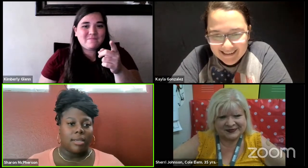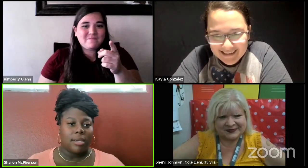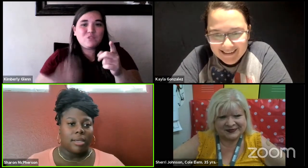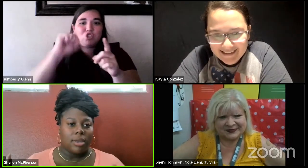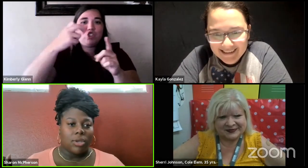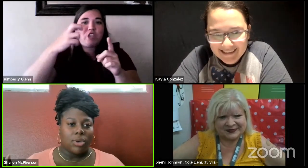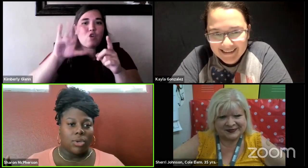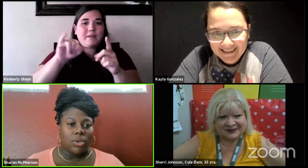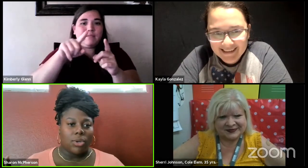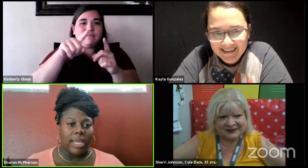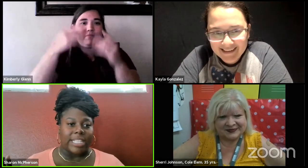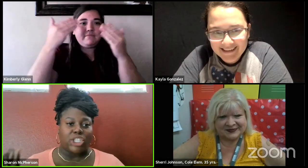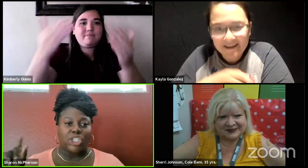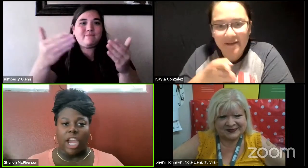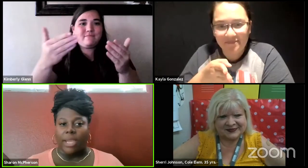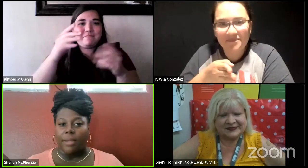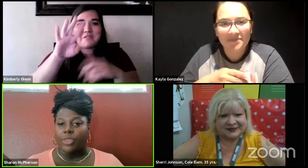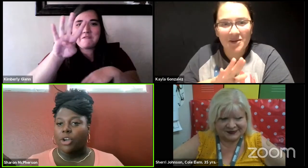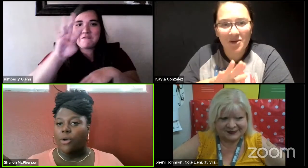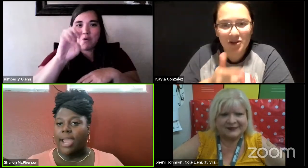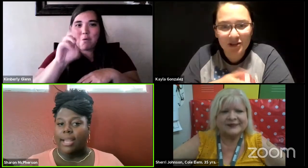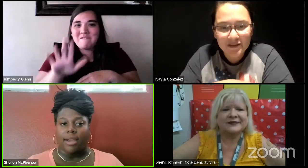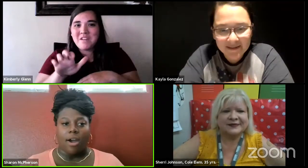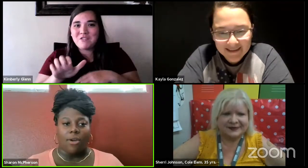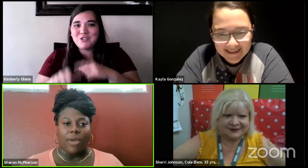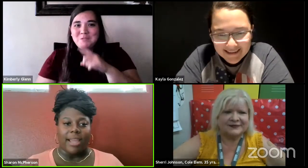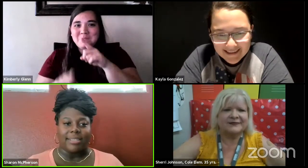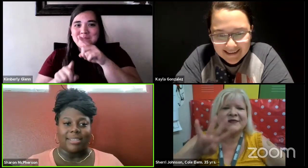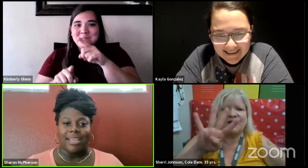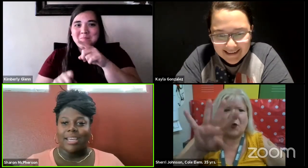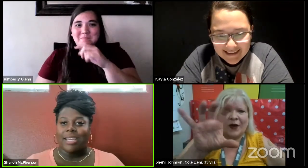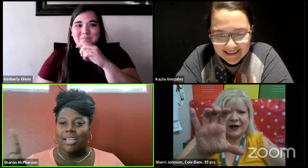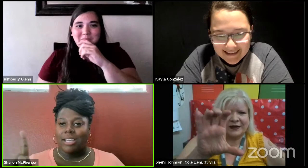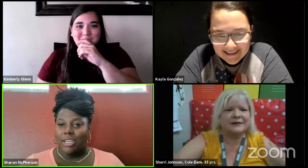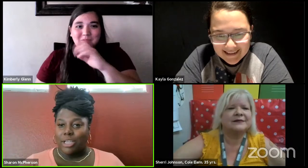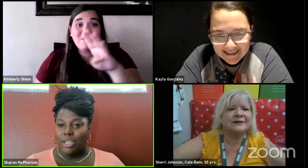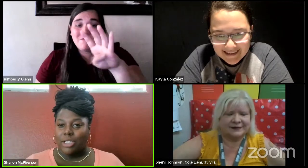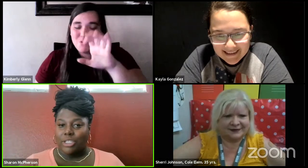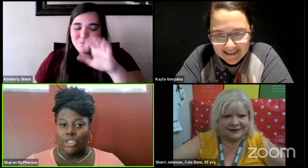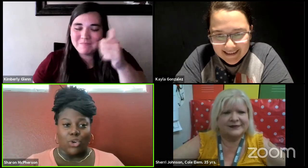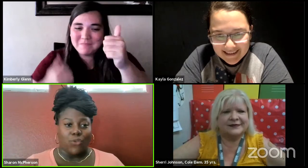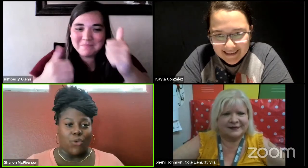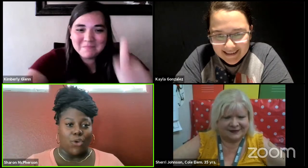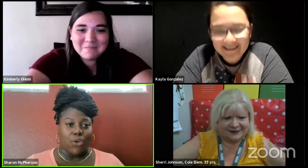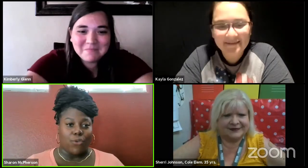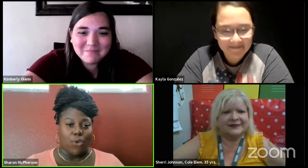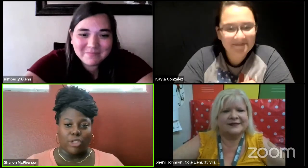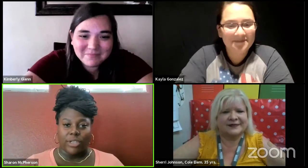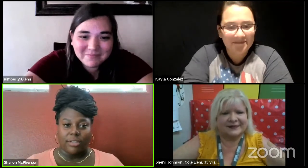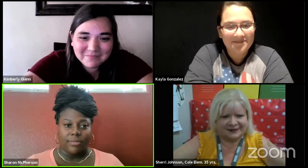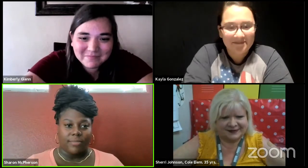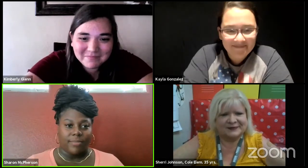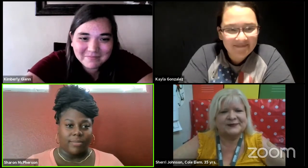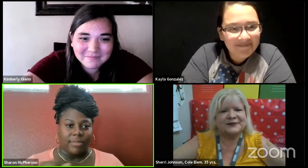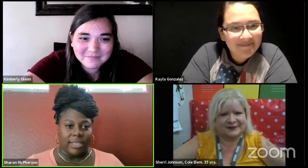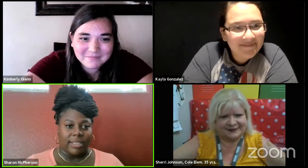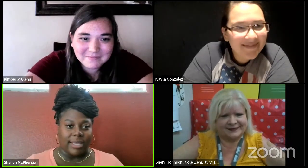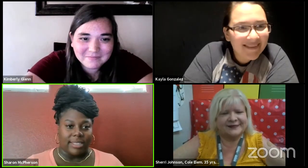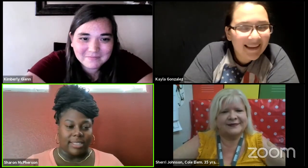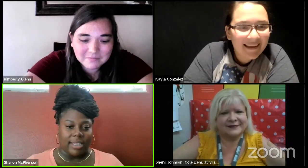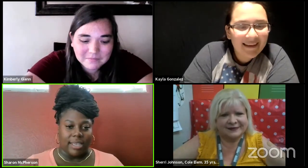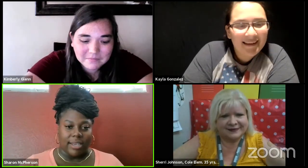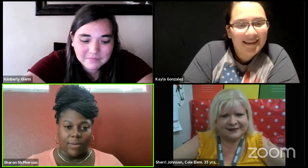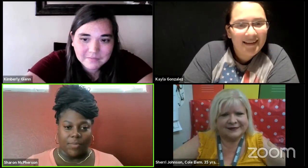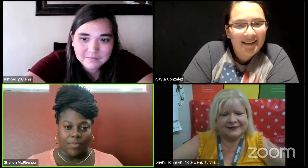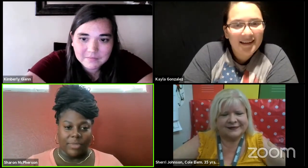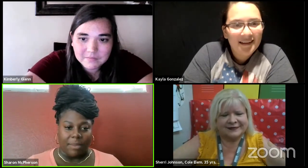Kayla. It's Sherry. Go ahead. All right. So for 400,